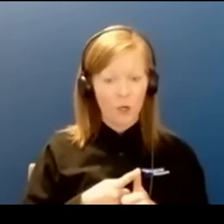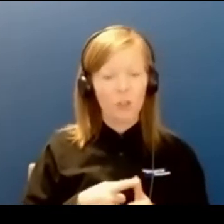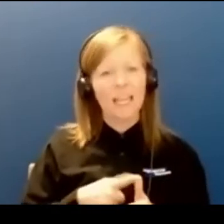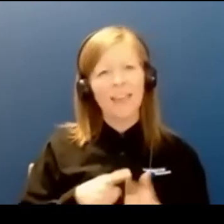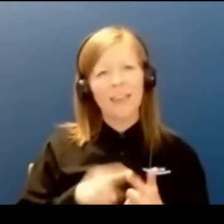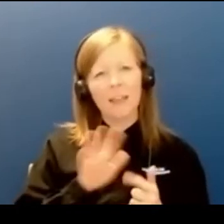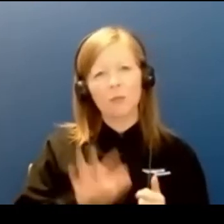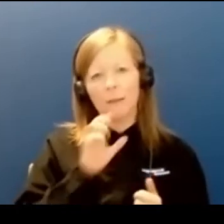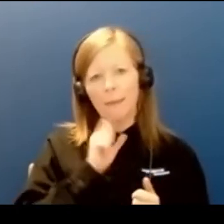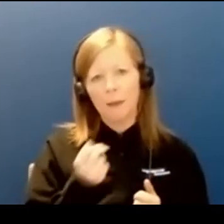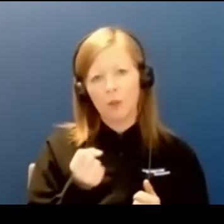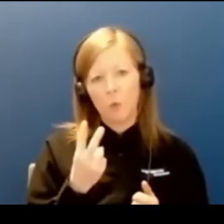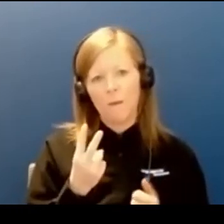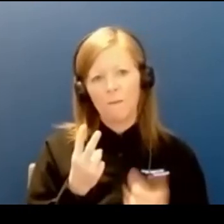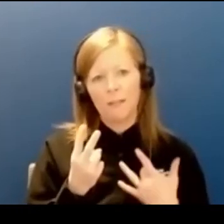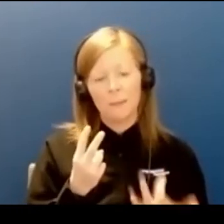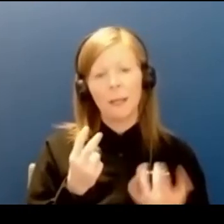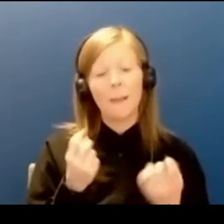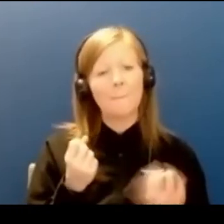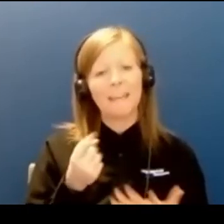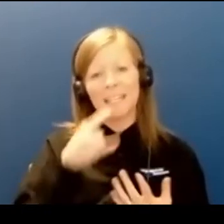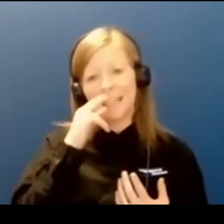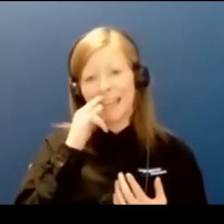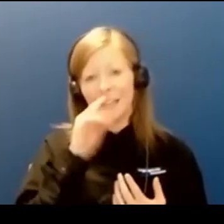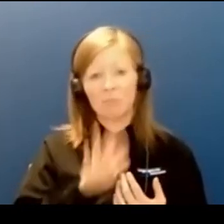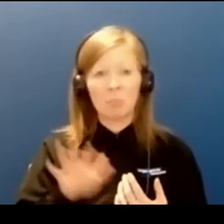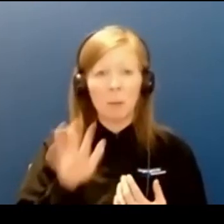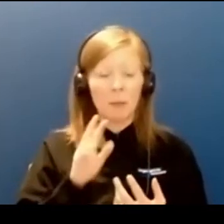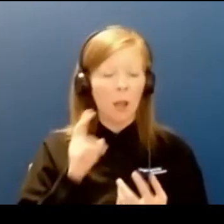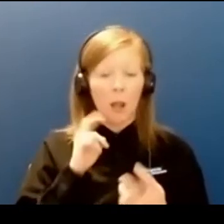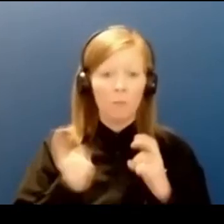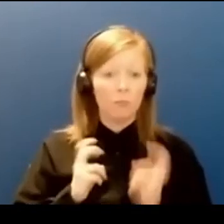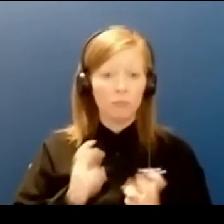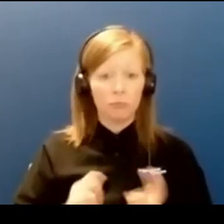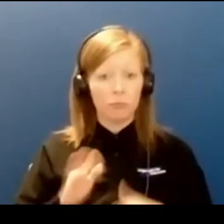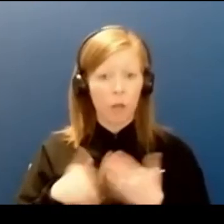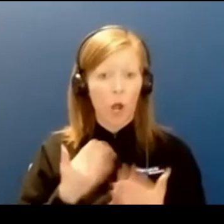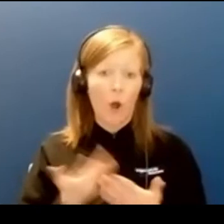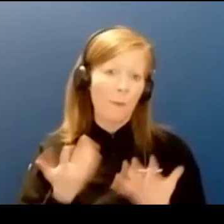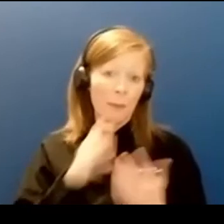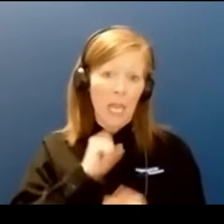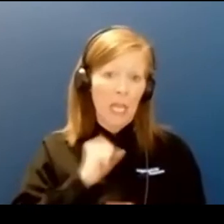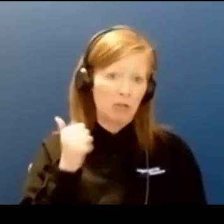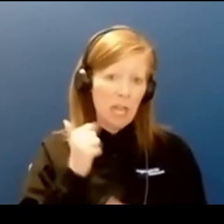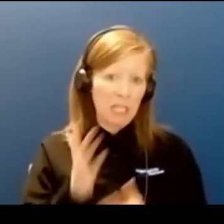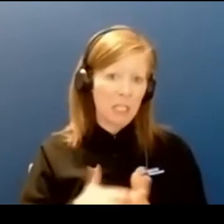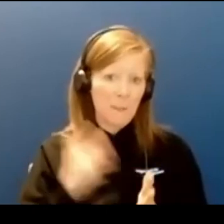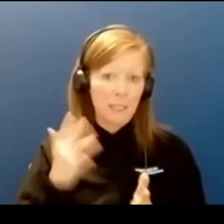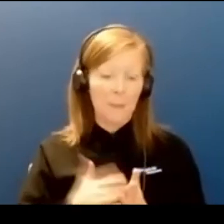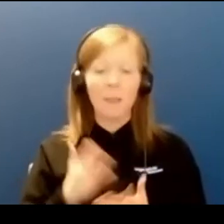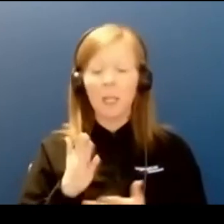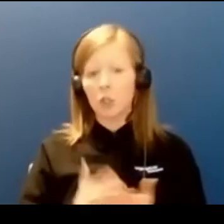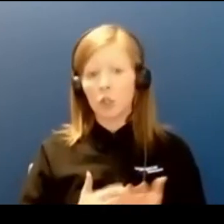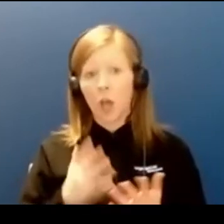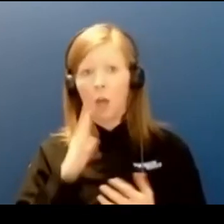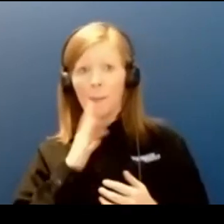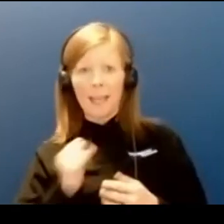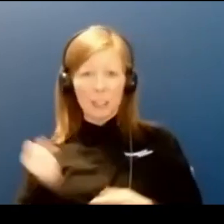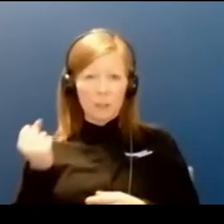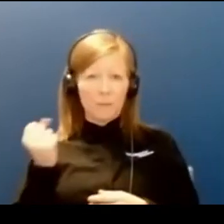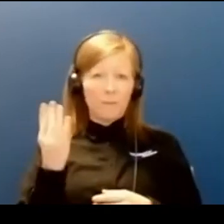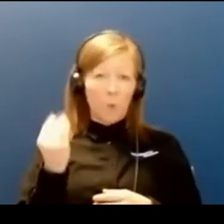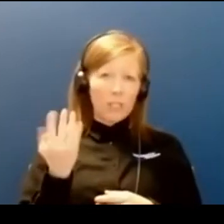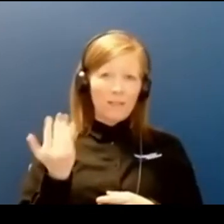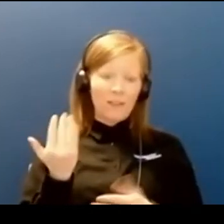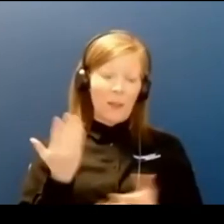of 12. A lot of children can lose all of their baby teeth by the age of 10. Some of them lose them by 14, 15. So you